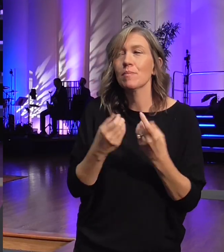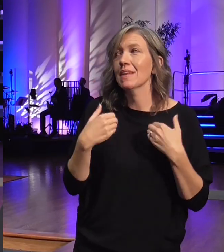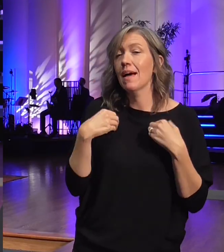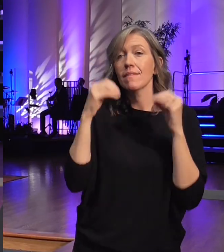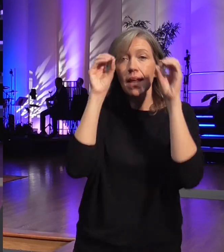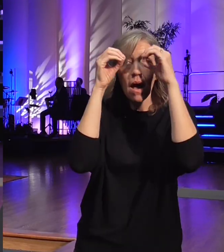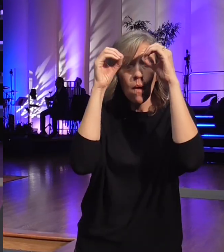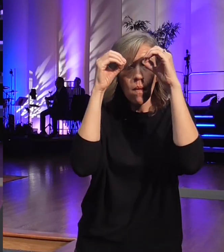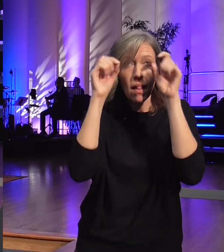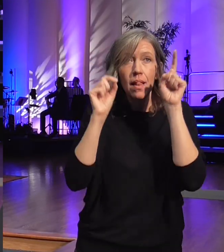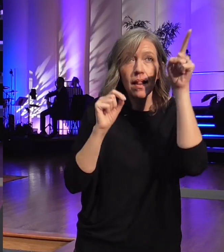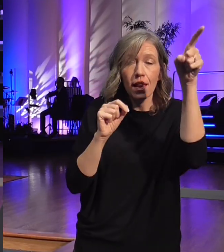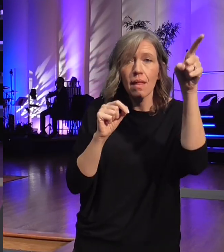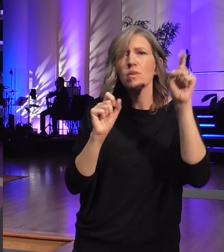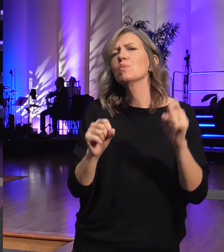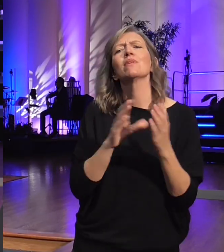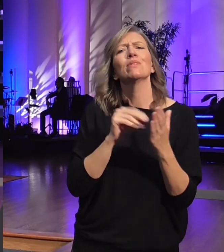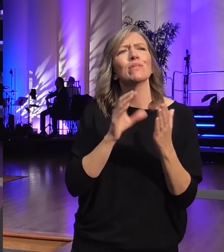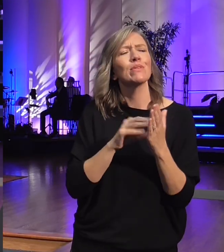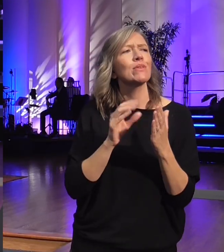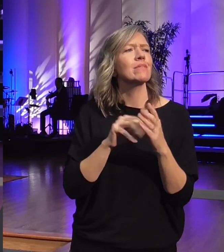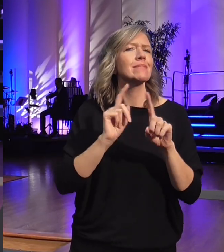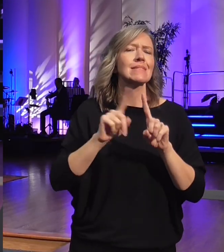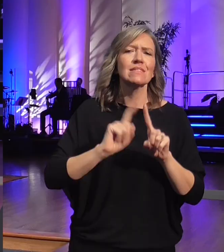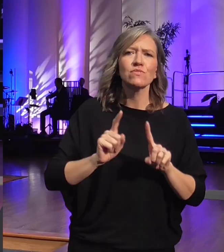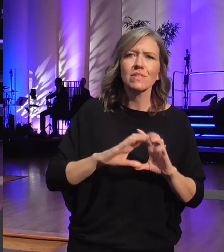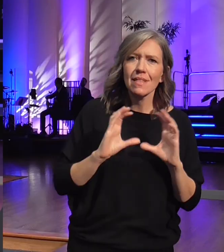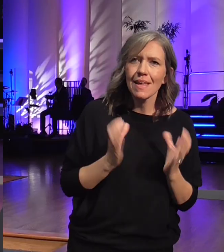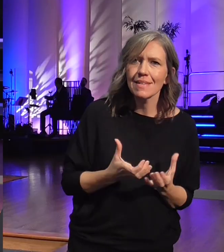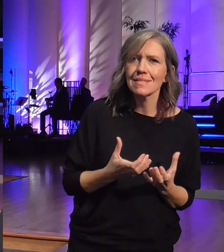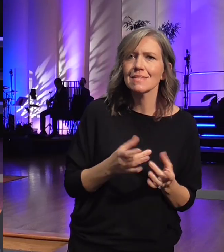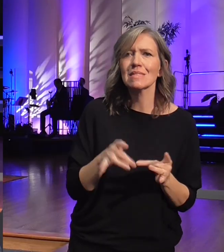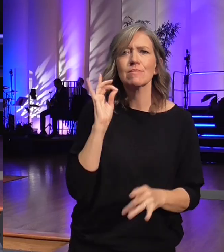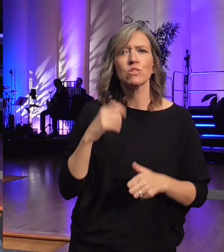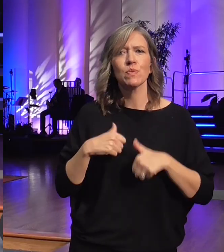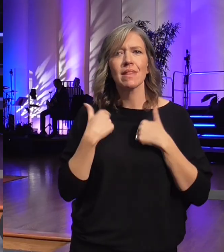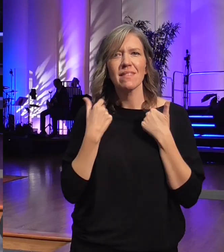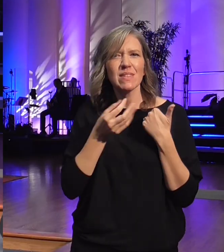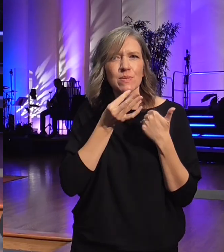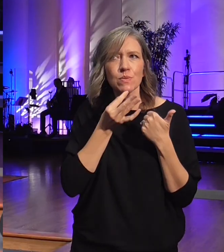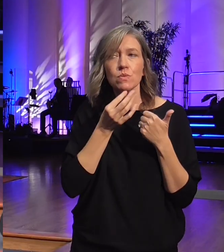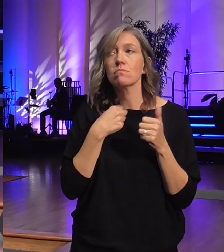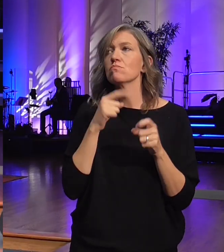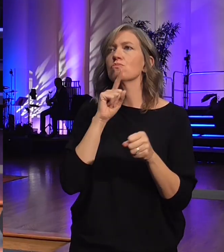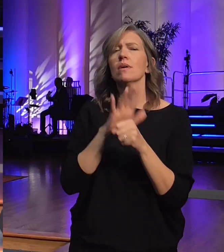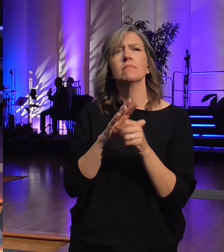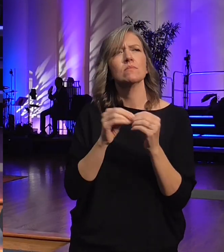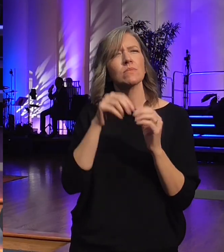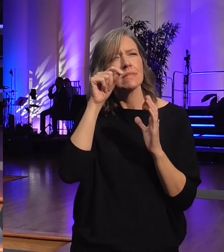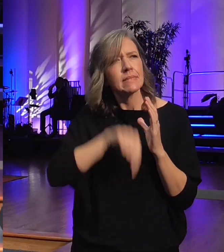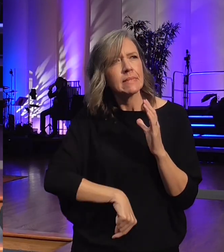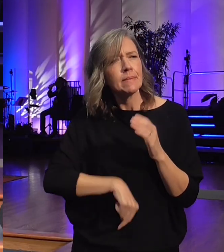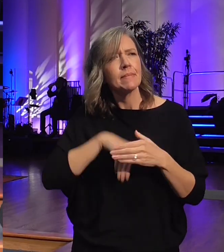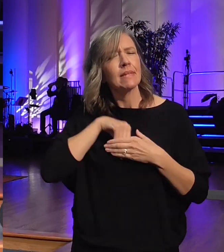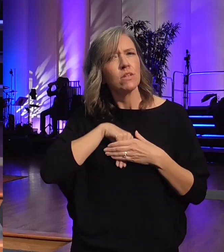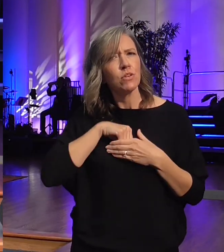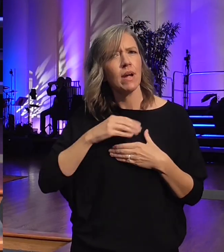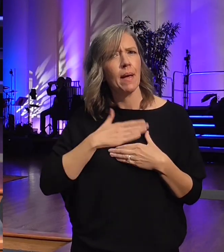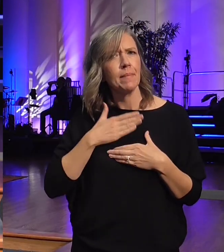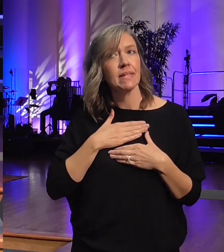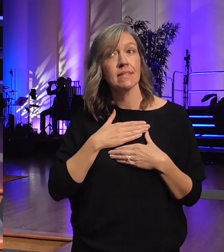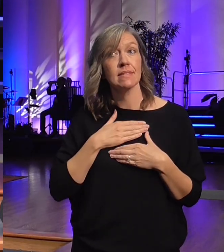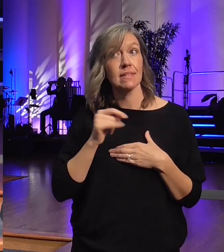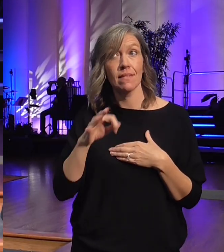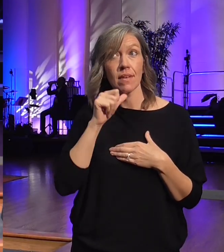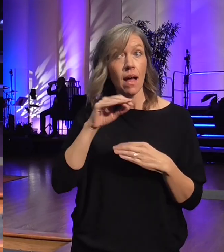campus, and you can learn about all of these spiritual living classes we have coming up. We promise you greater inner happiness, or we'll give you your